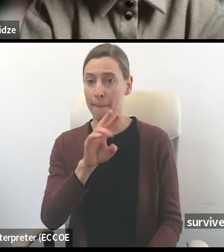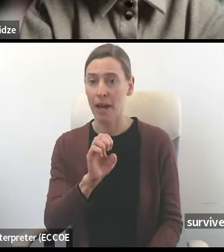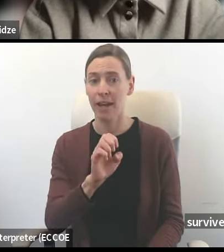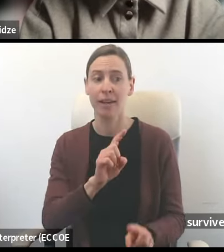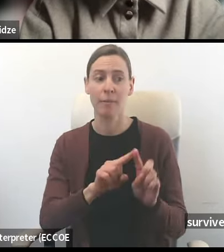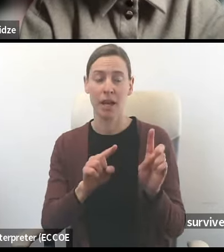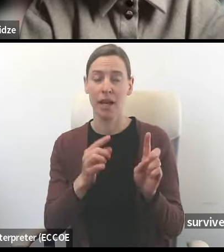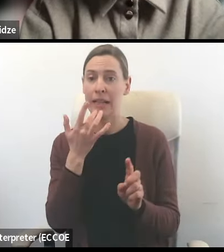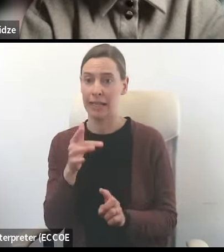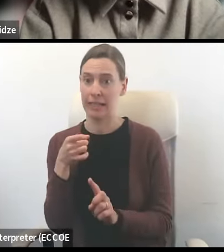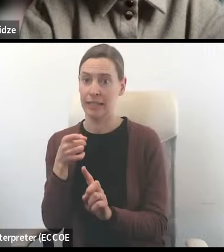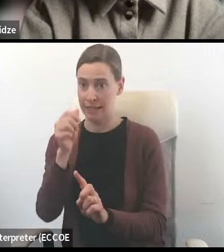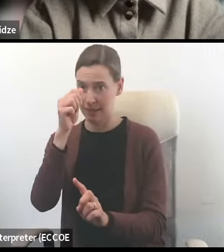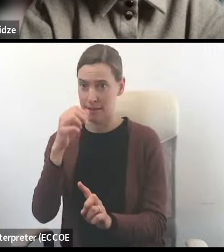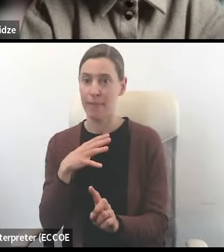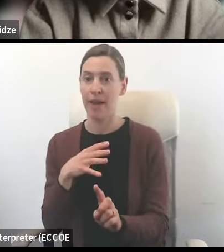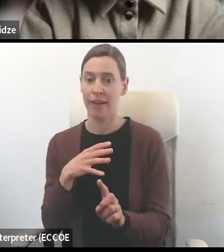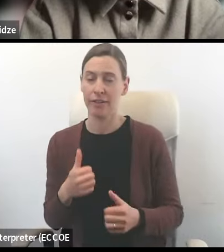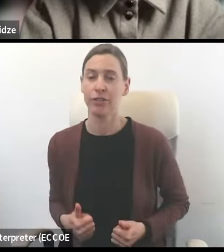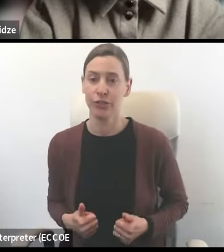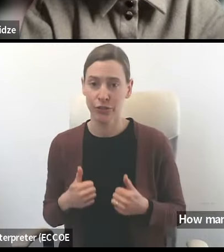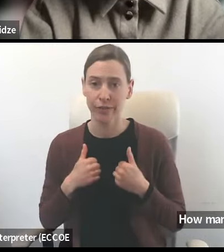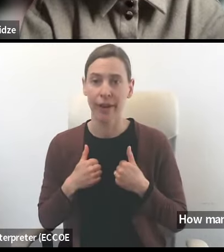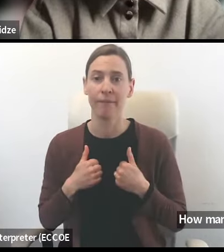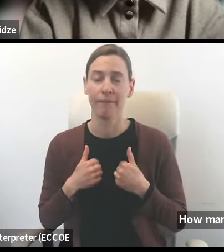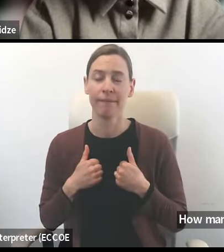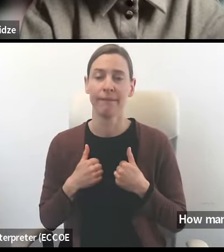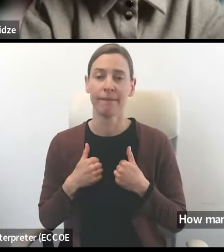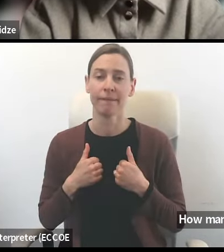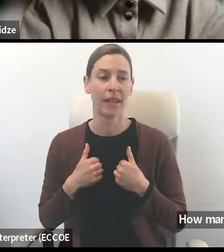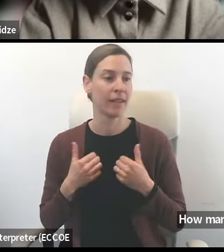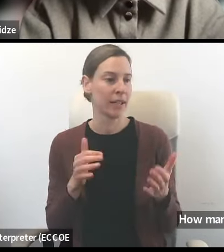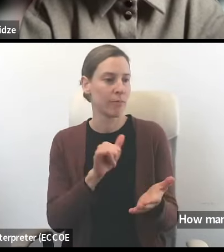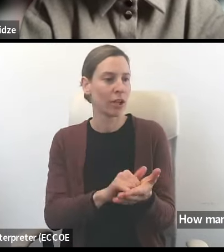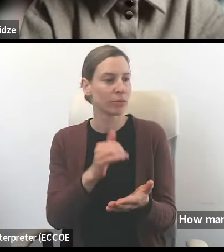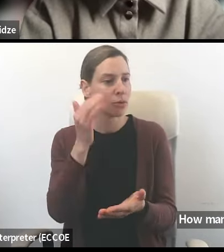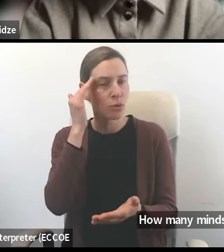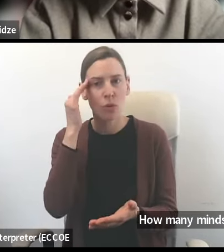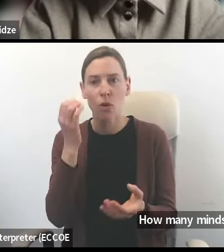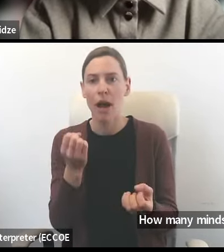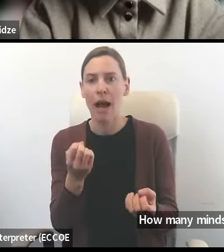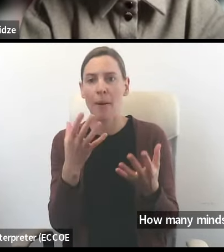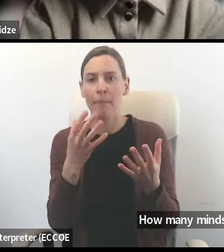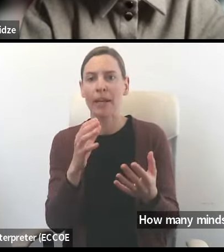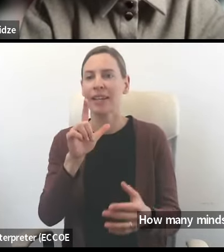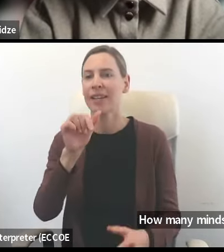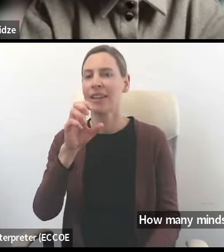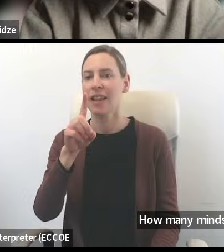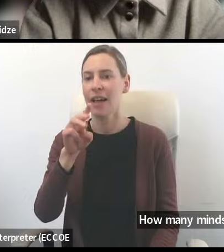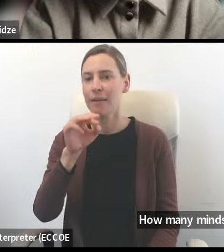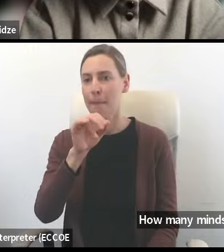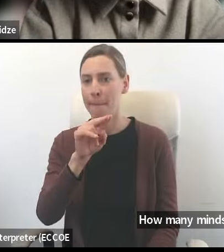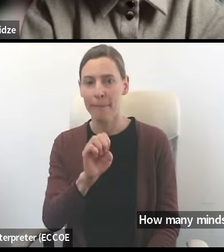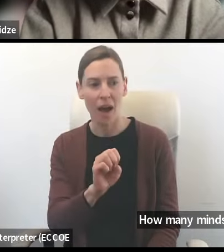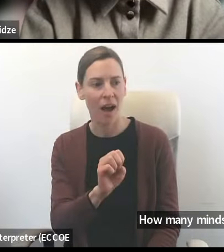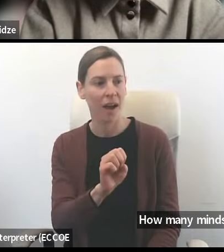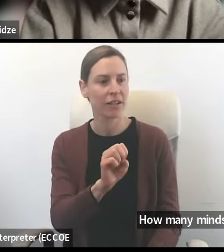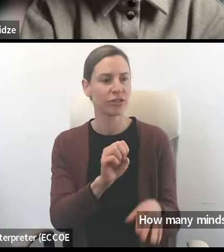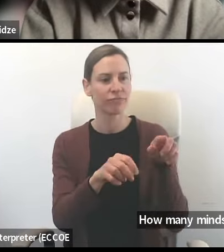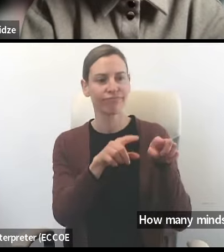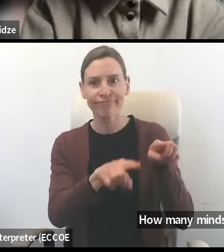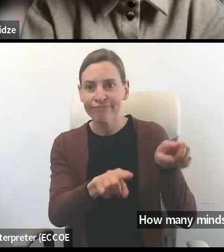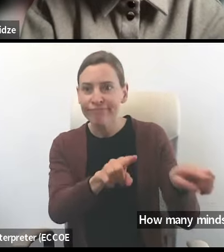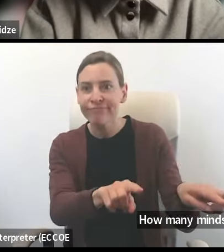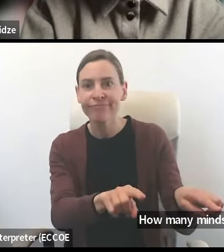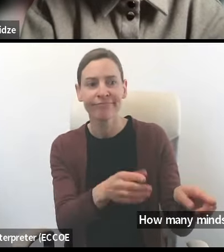and you never can really clear the land from the